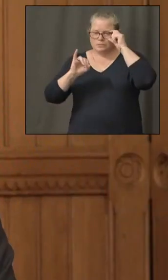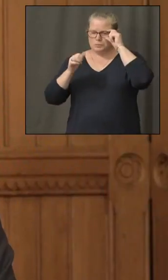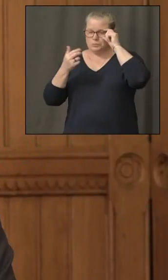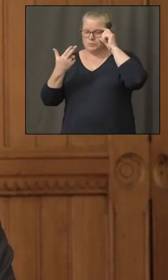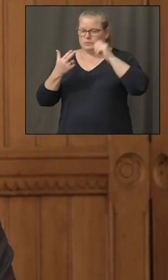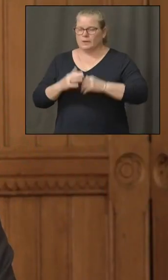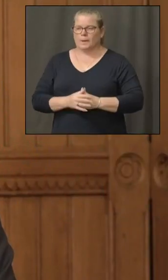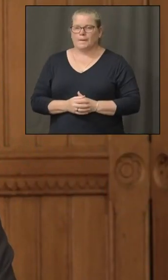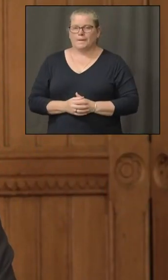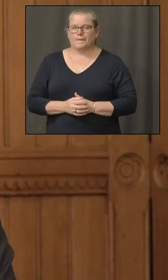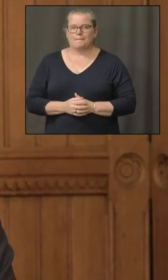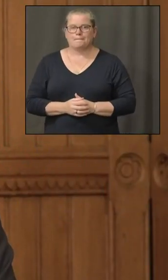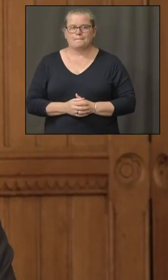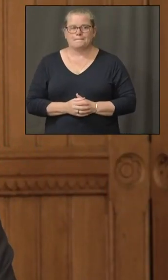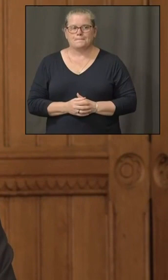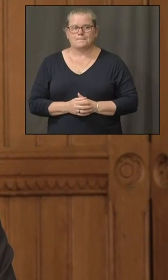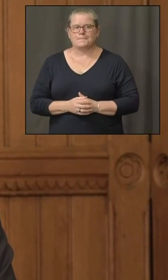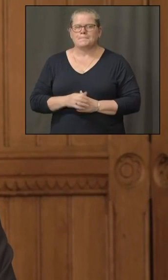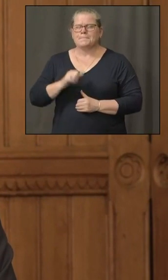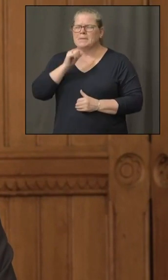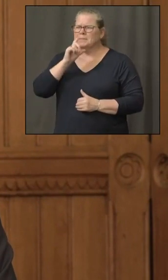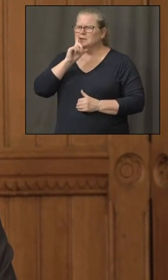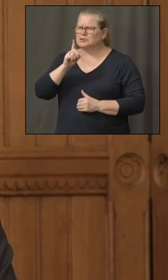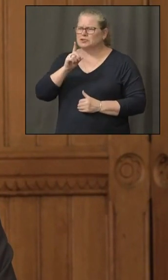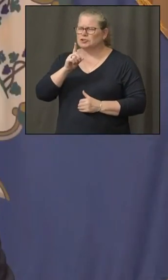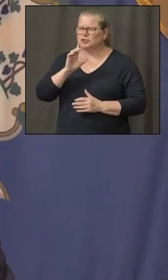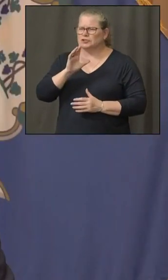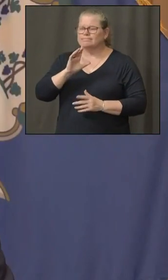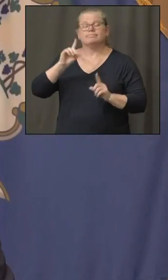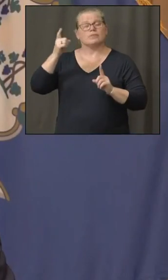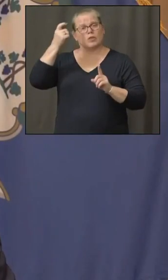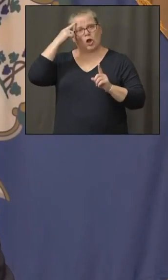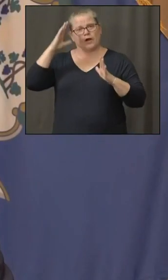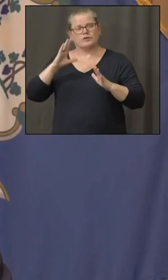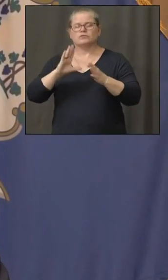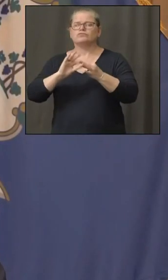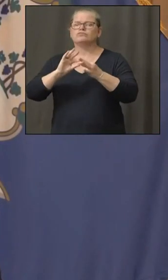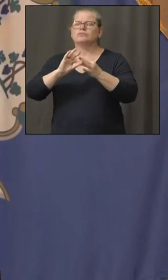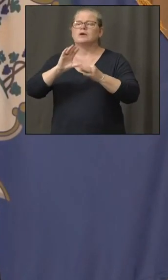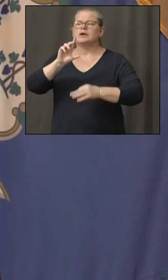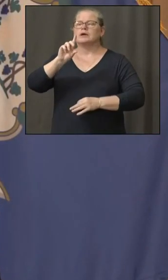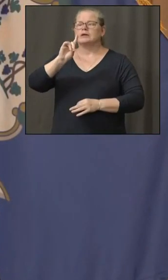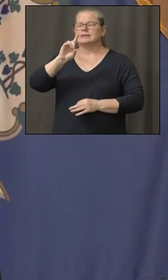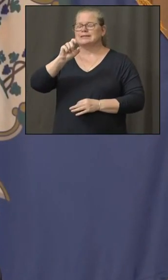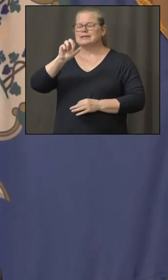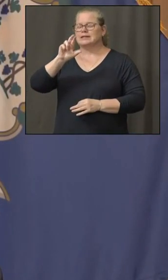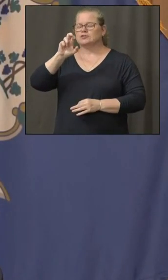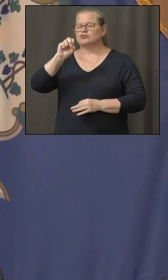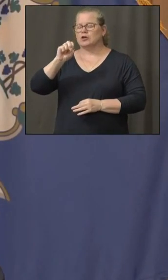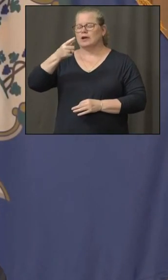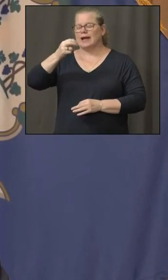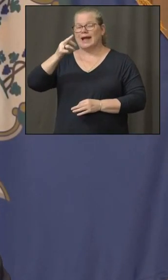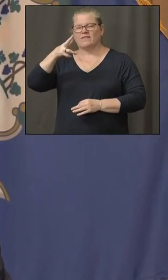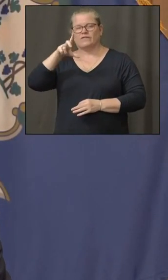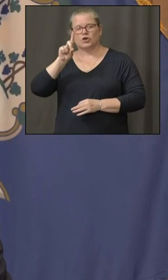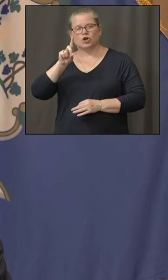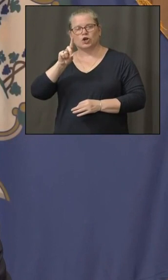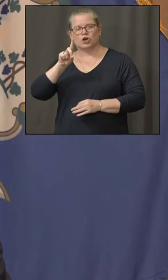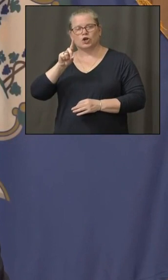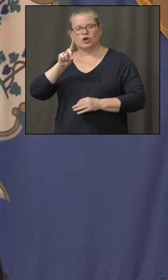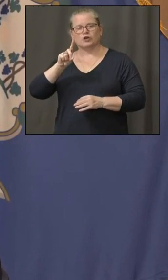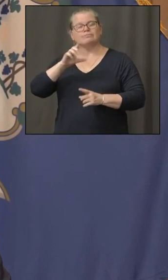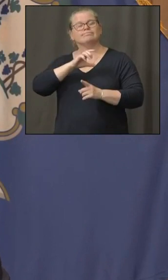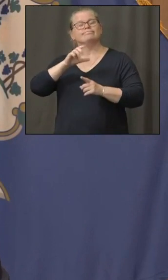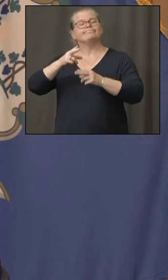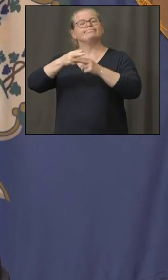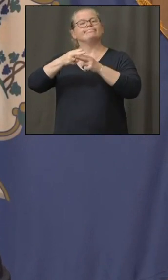sure. Deirdre Gifford, I know, issued some guidance and protocols for nursing homes and other congregate facilities. As you know,